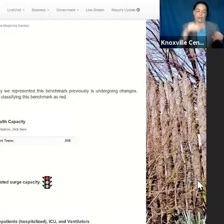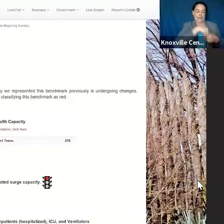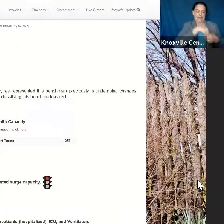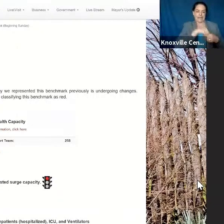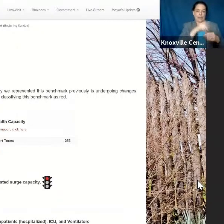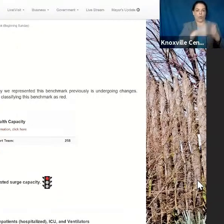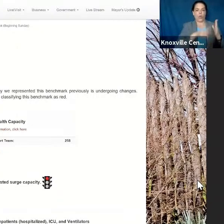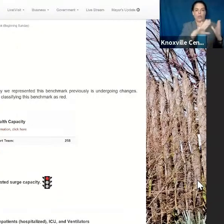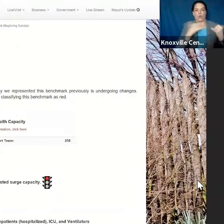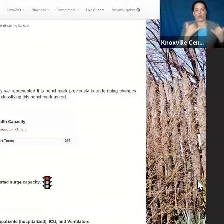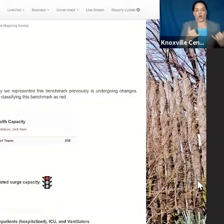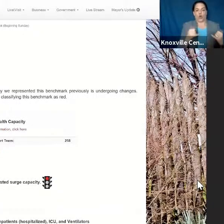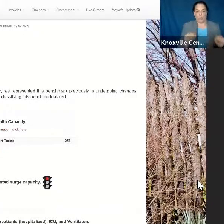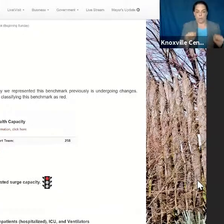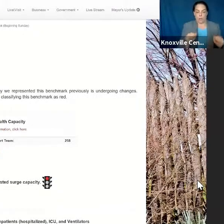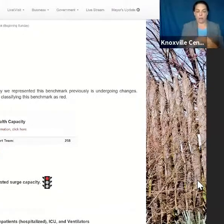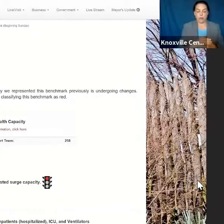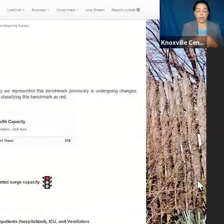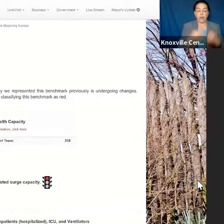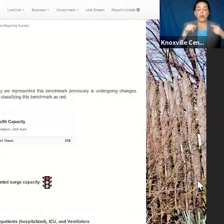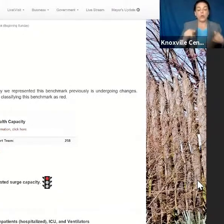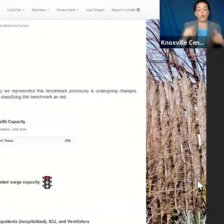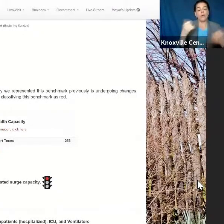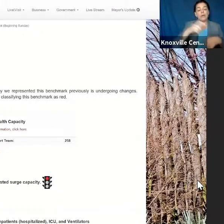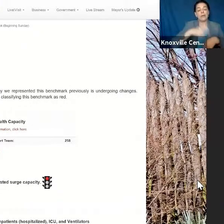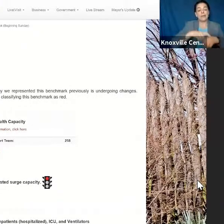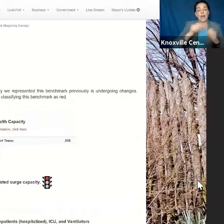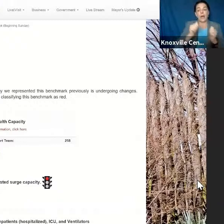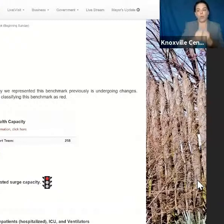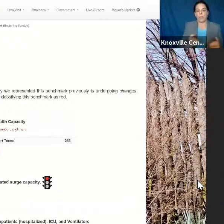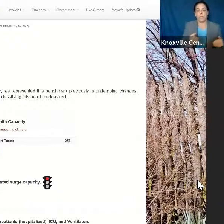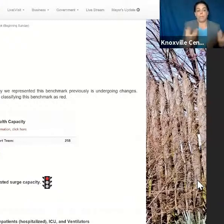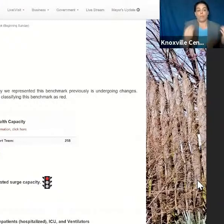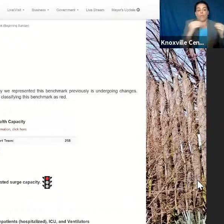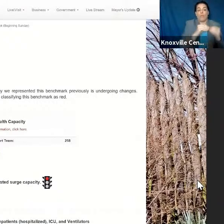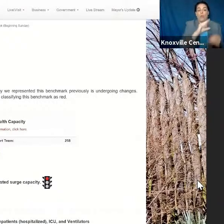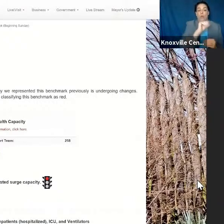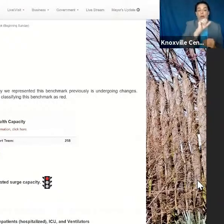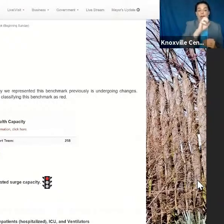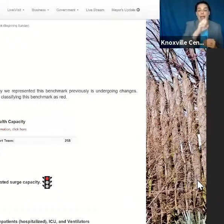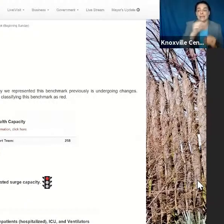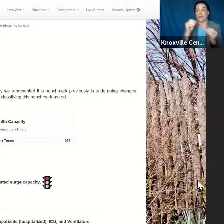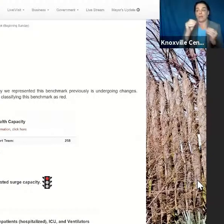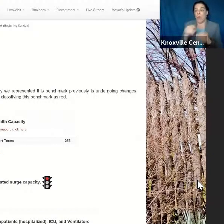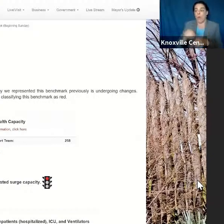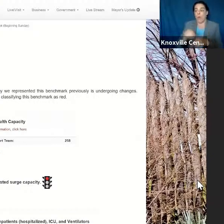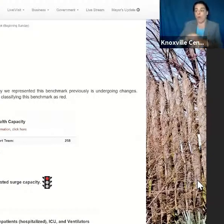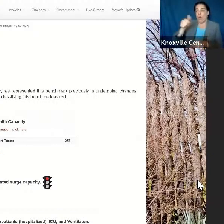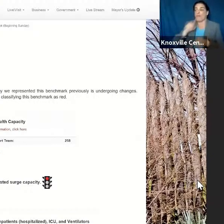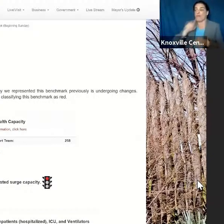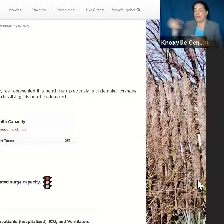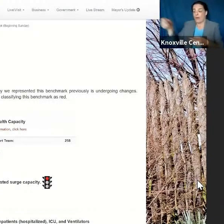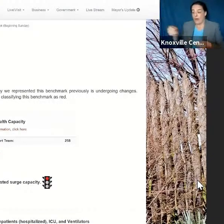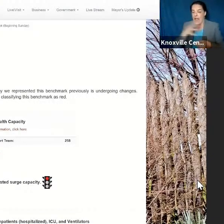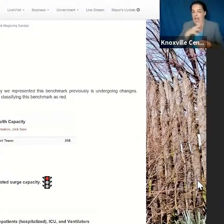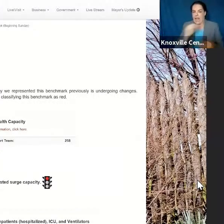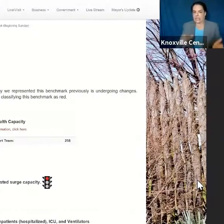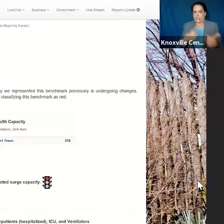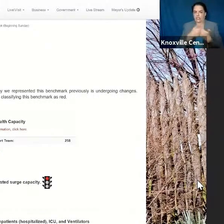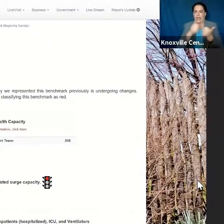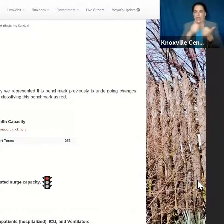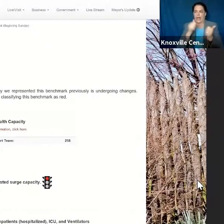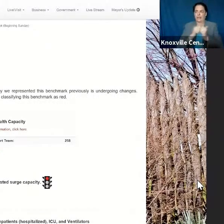current ability. During this time period, with the high volume of cases, the longer turnaround time, and challenges with the data